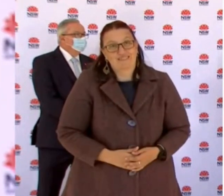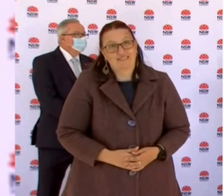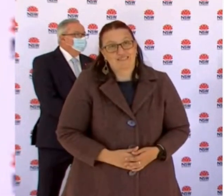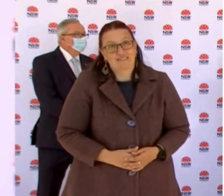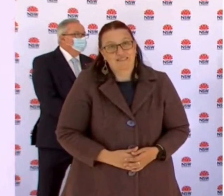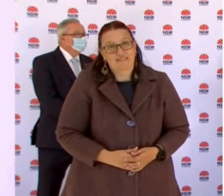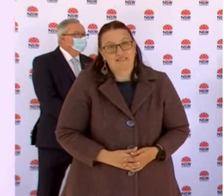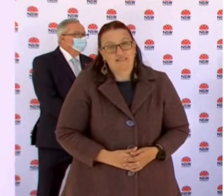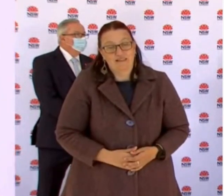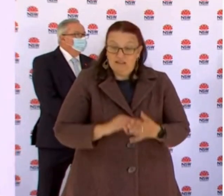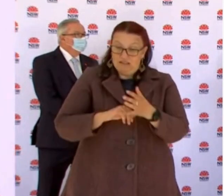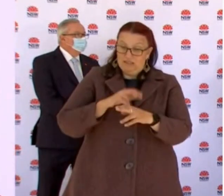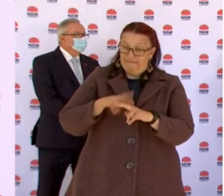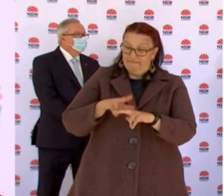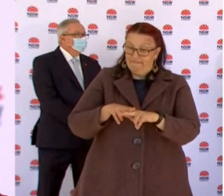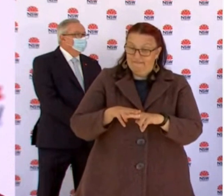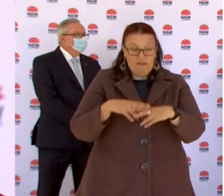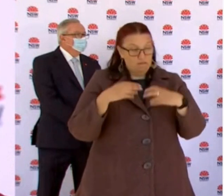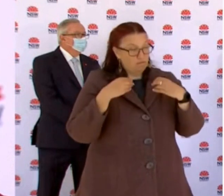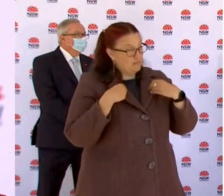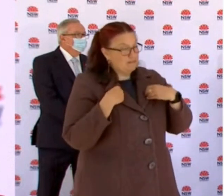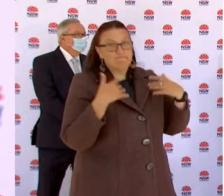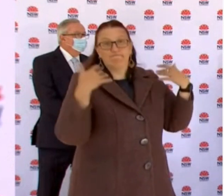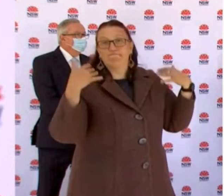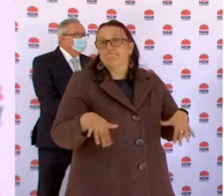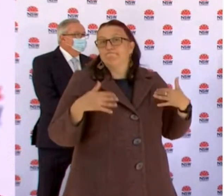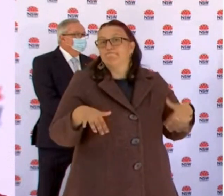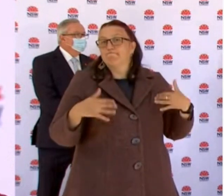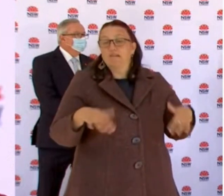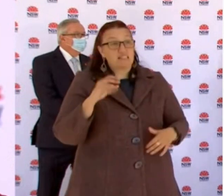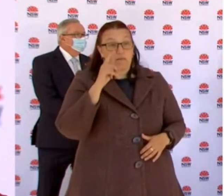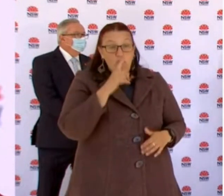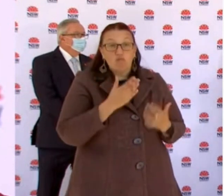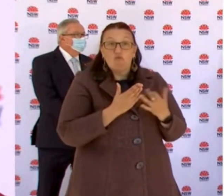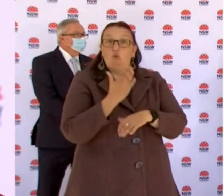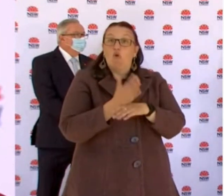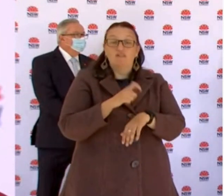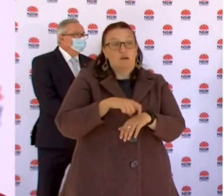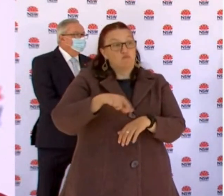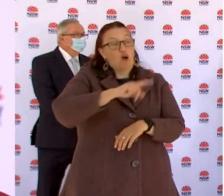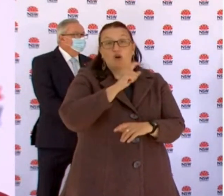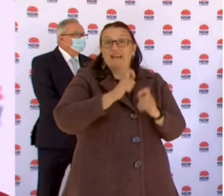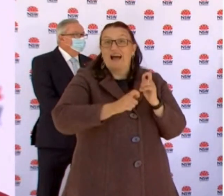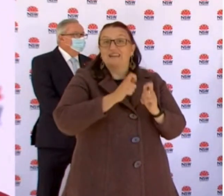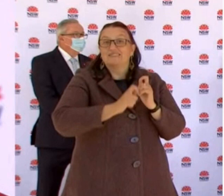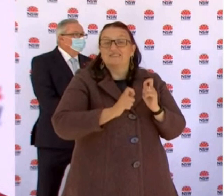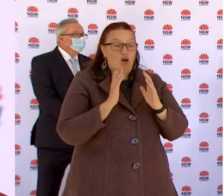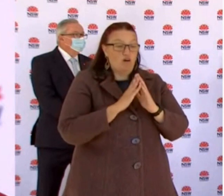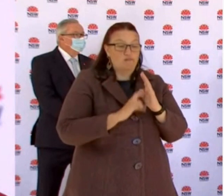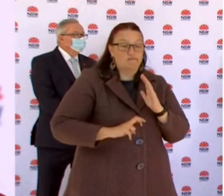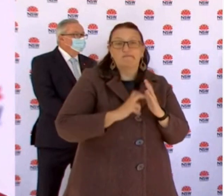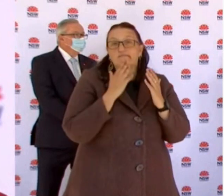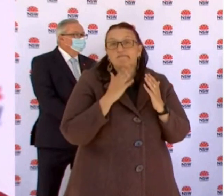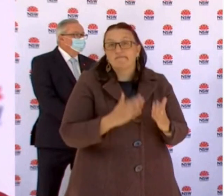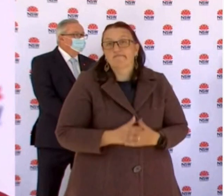been outstanding in relation to allowing their workers during work time to get tested and to stay home and isolate and all those things.